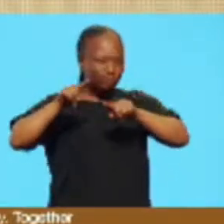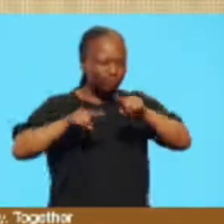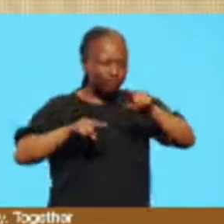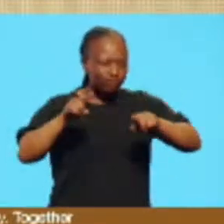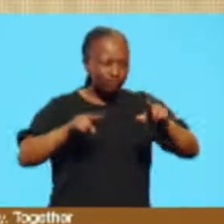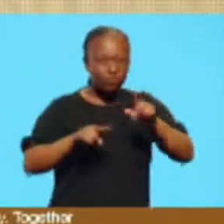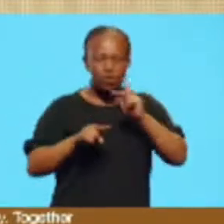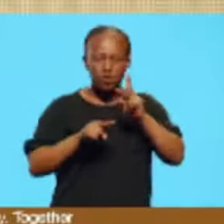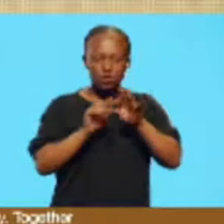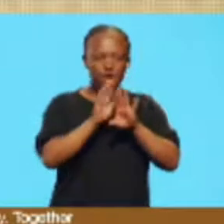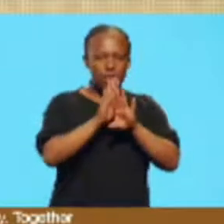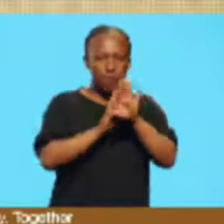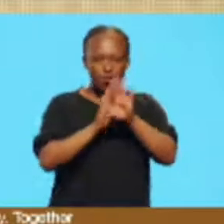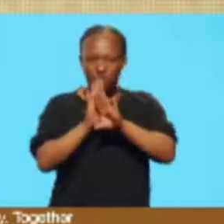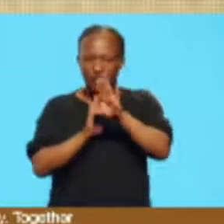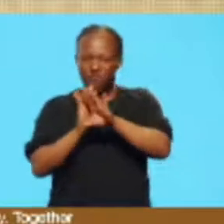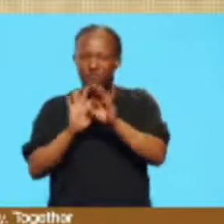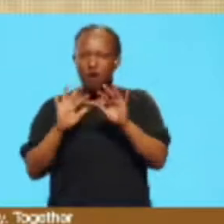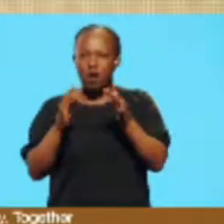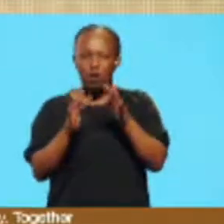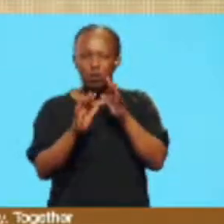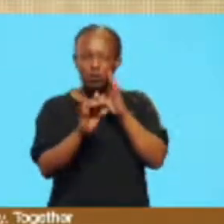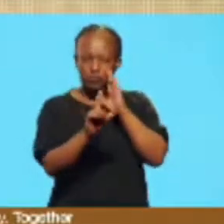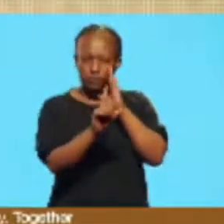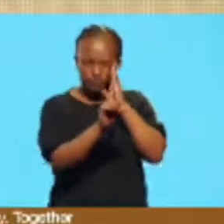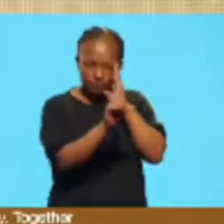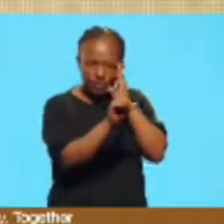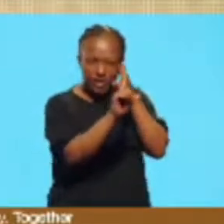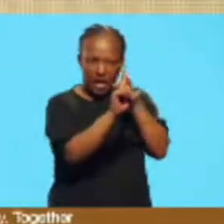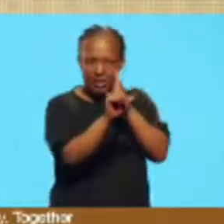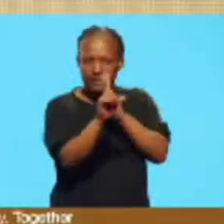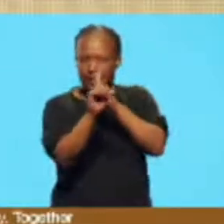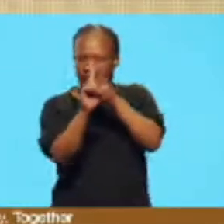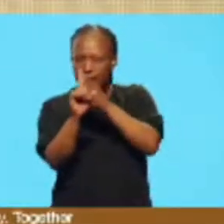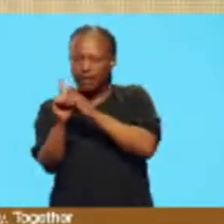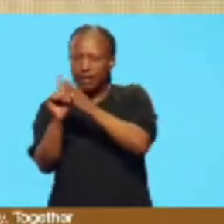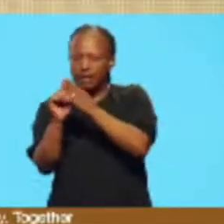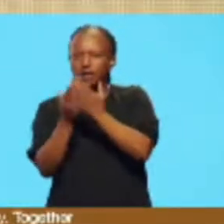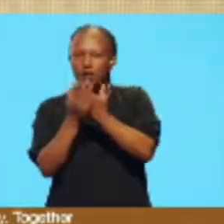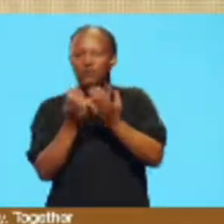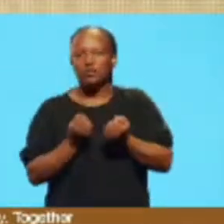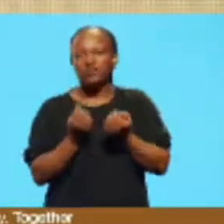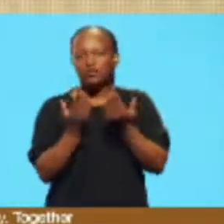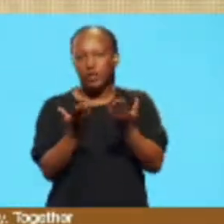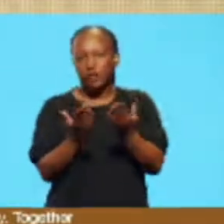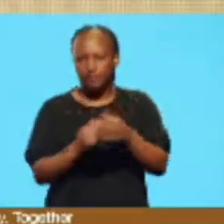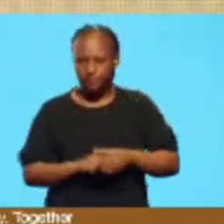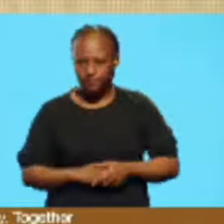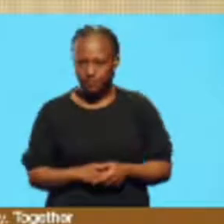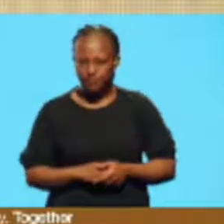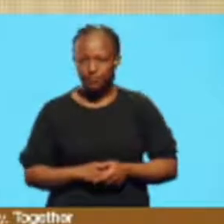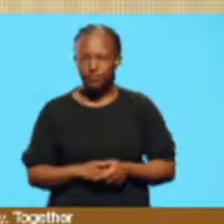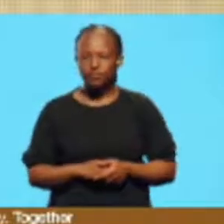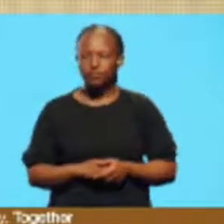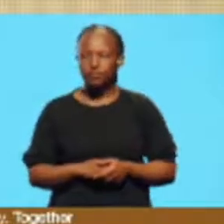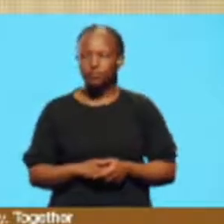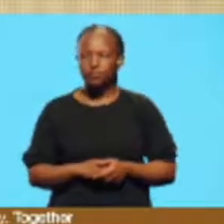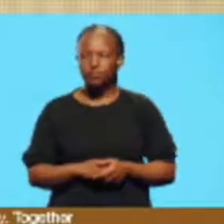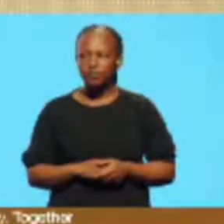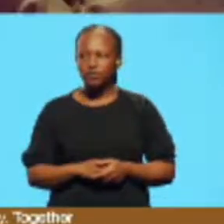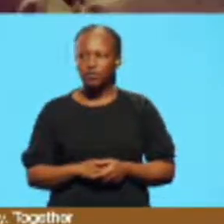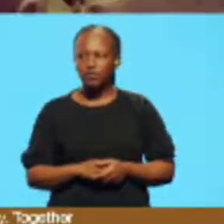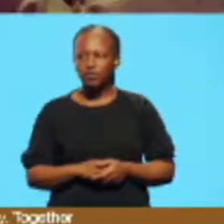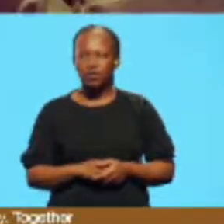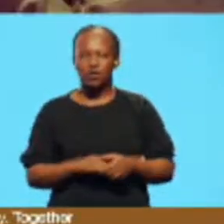improve in terms of targeting with the services that you provide. Colleagues, you see, ladies and gentlemen, for those